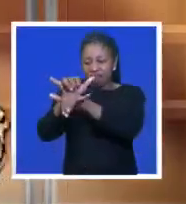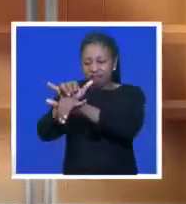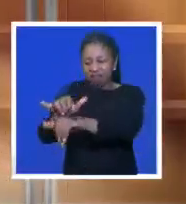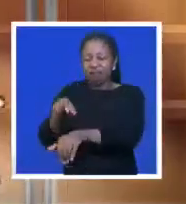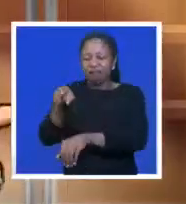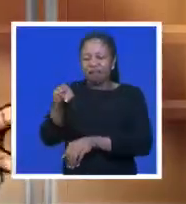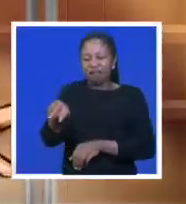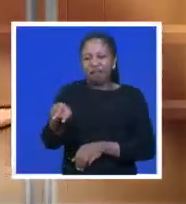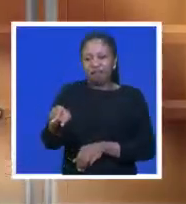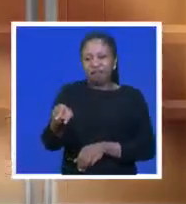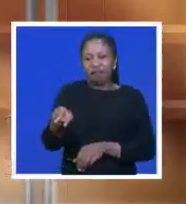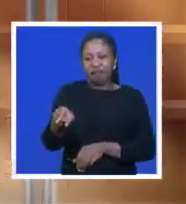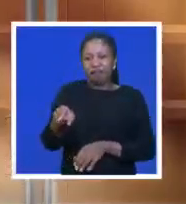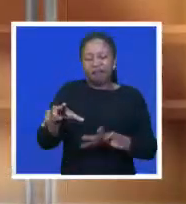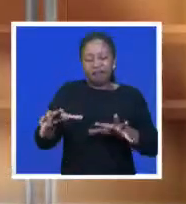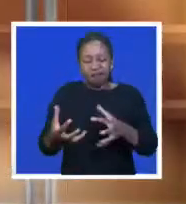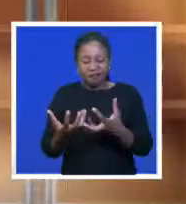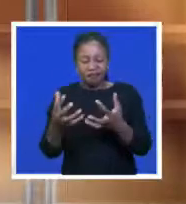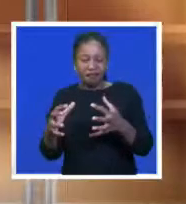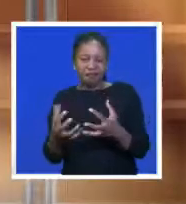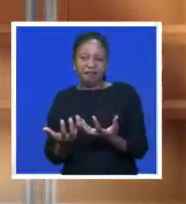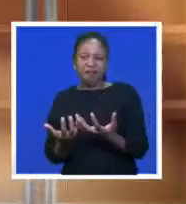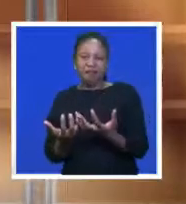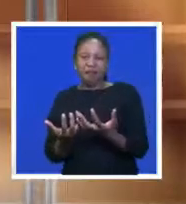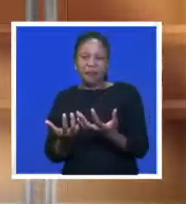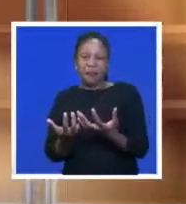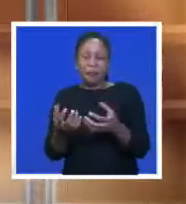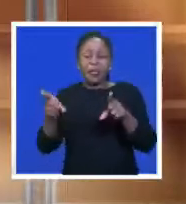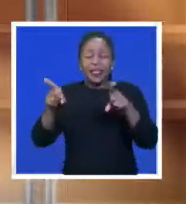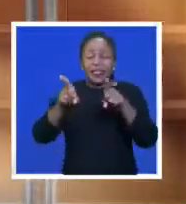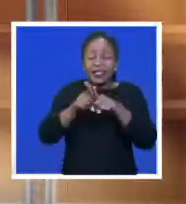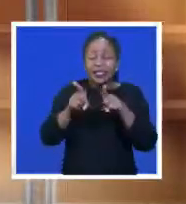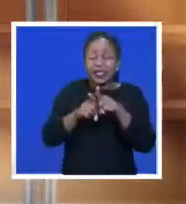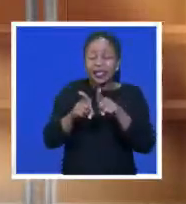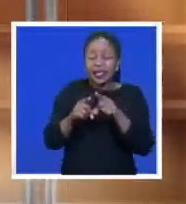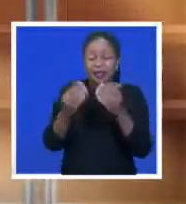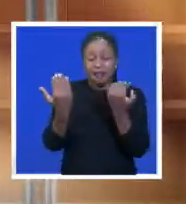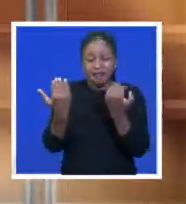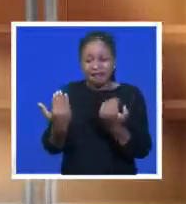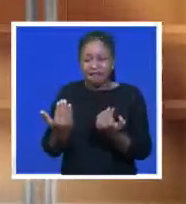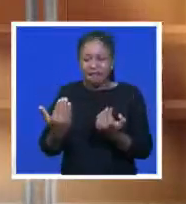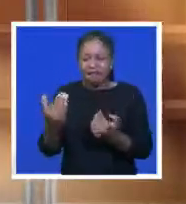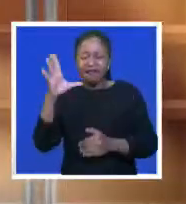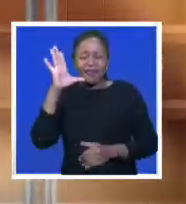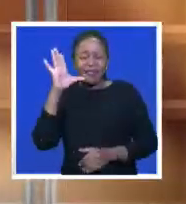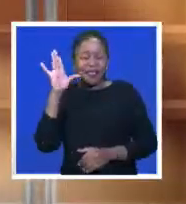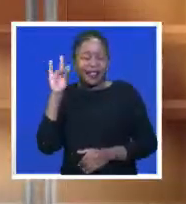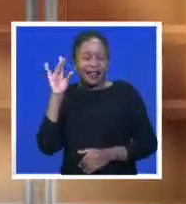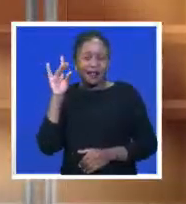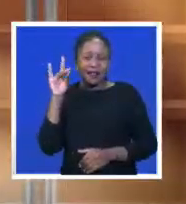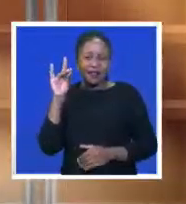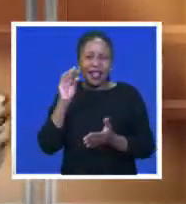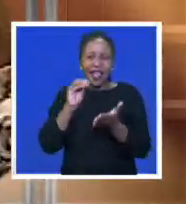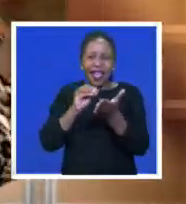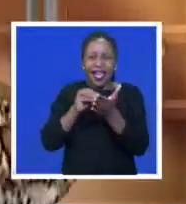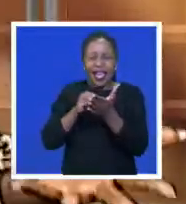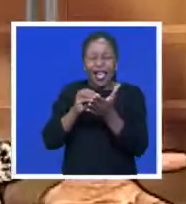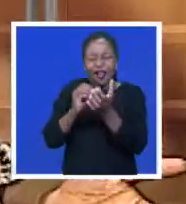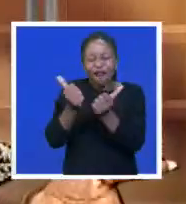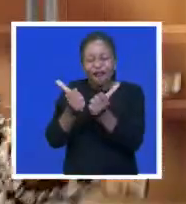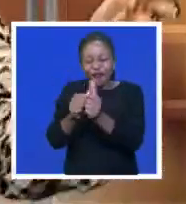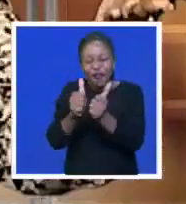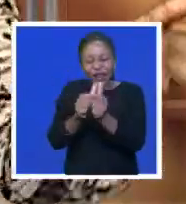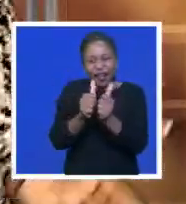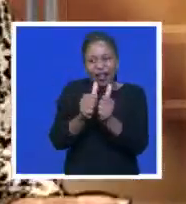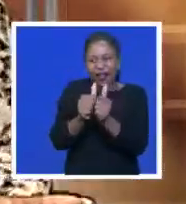And all the other animals that were in the garden had somebody to talk to. They had a friend. The